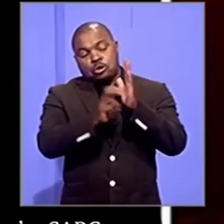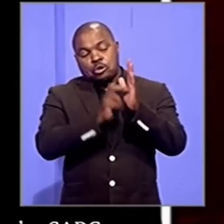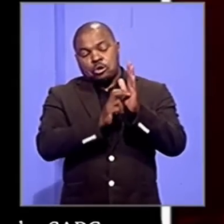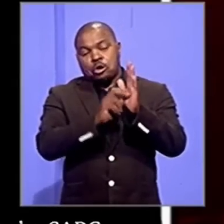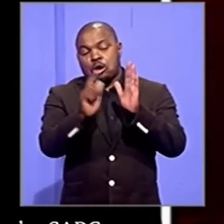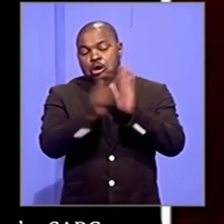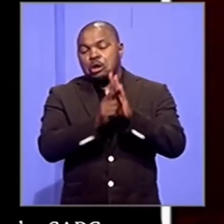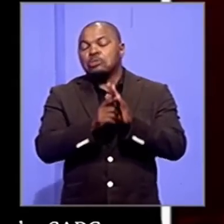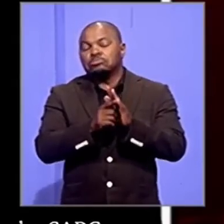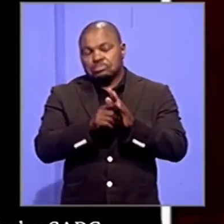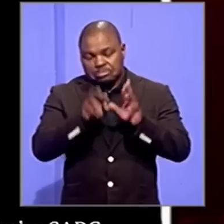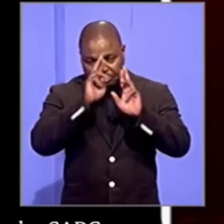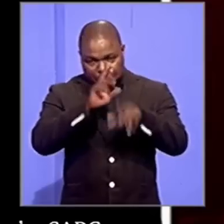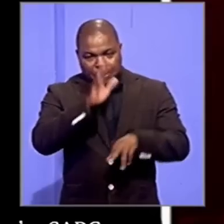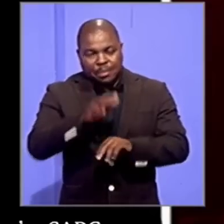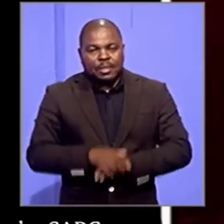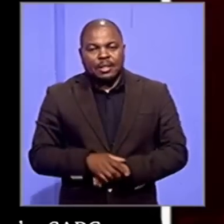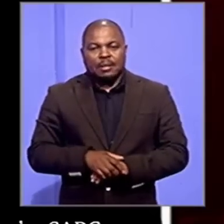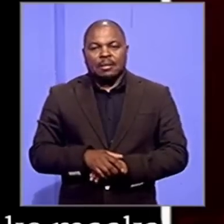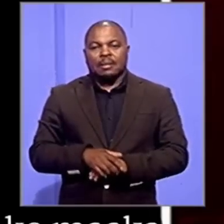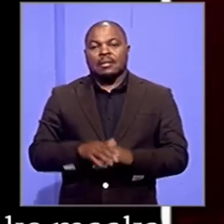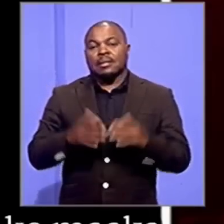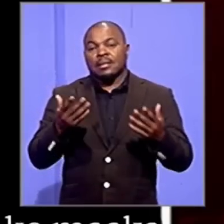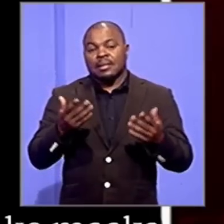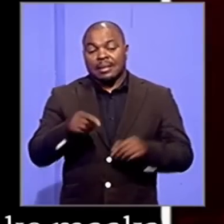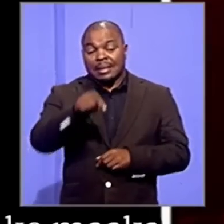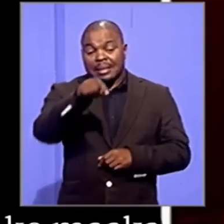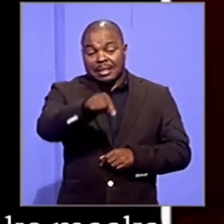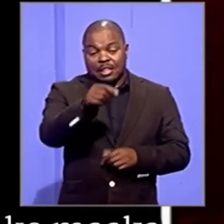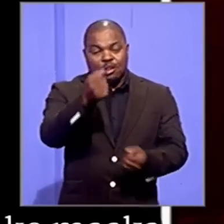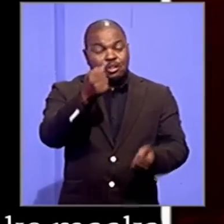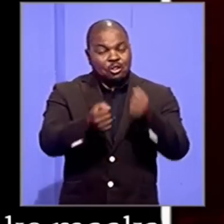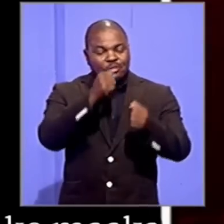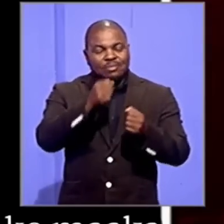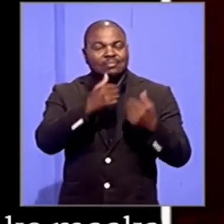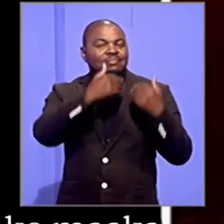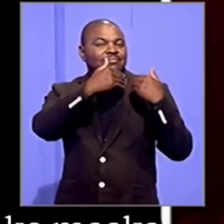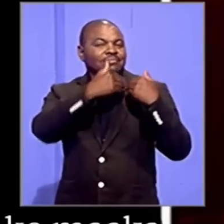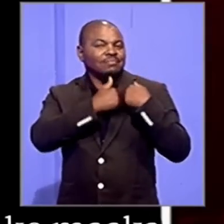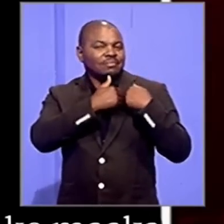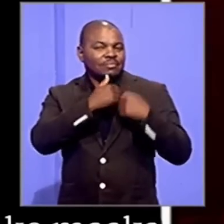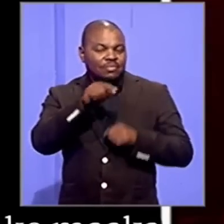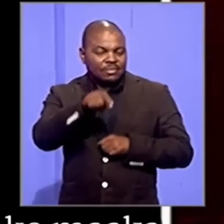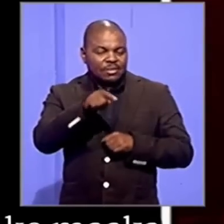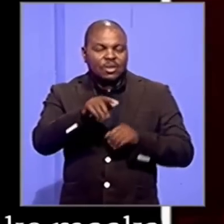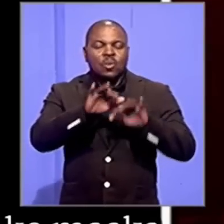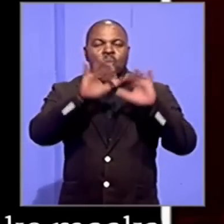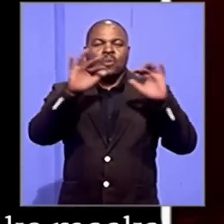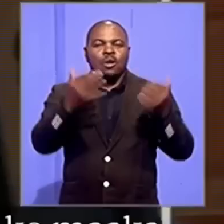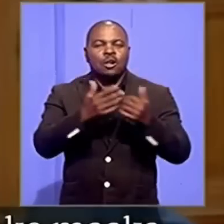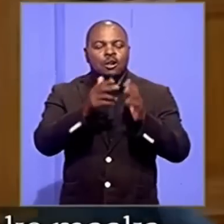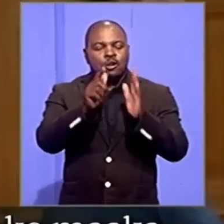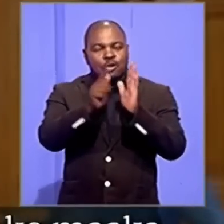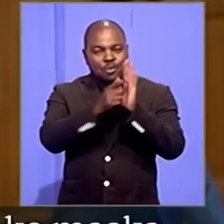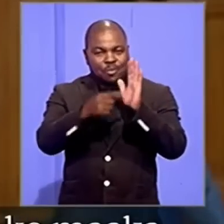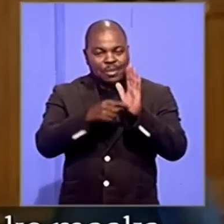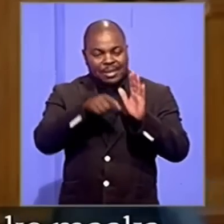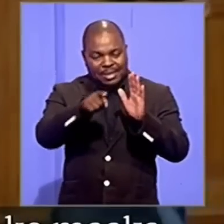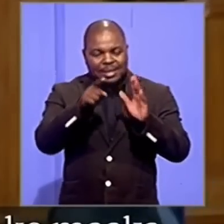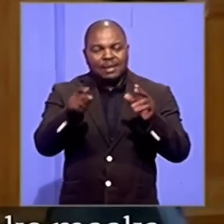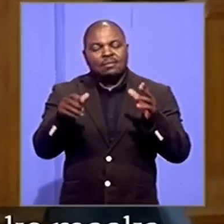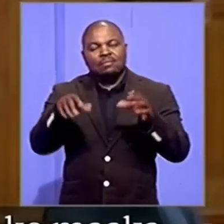batho ba kenang dipakeng melaong ya matjhaba ke lekgotla lena la lefatshe eo e leng karolo ya matjhaba